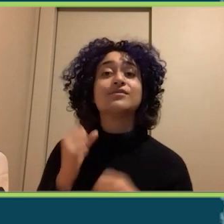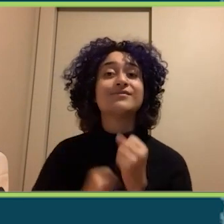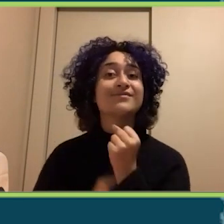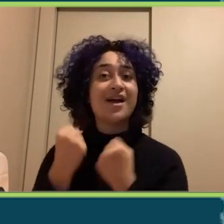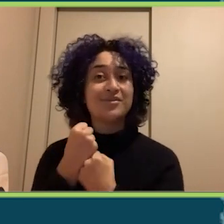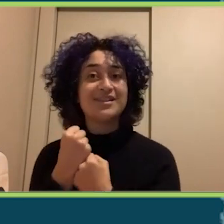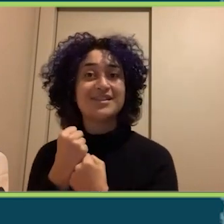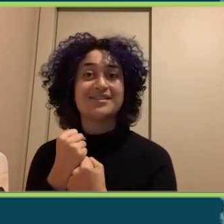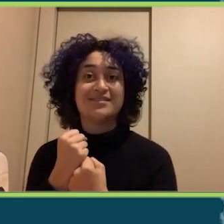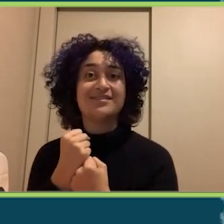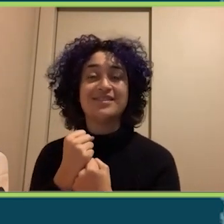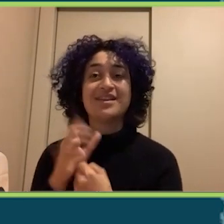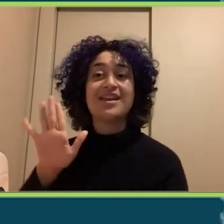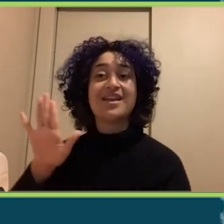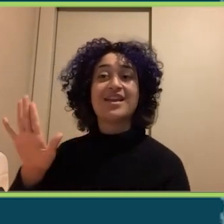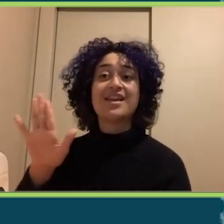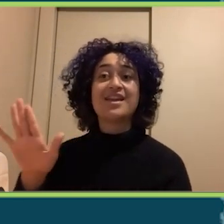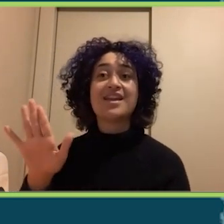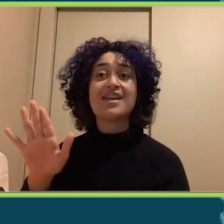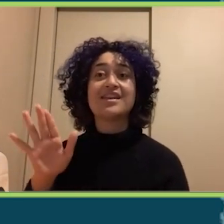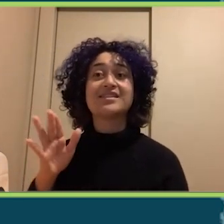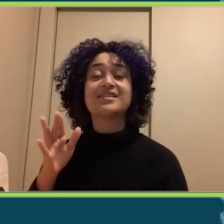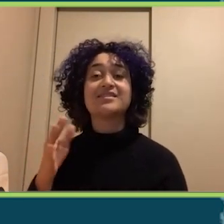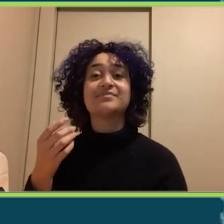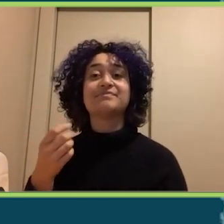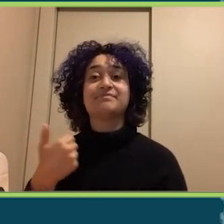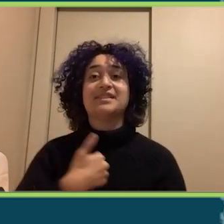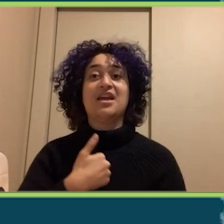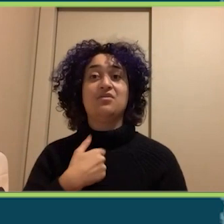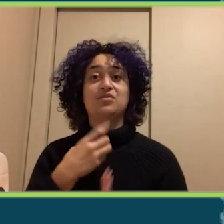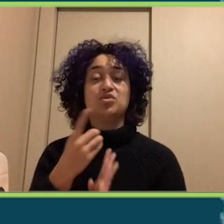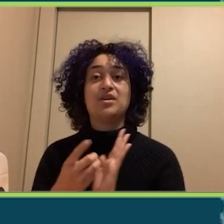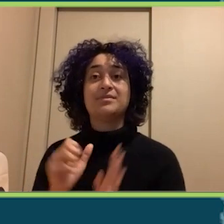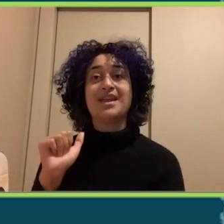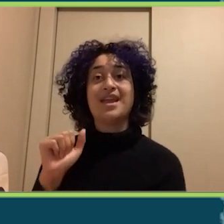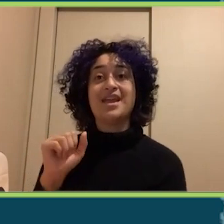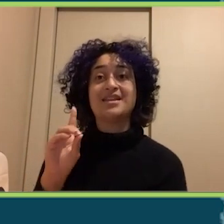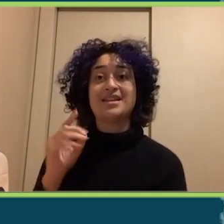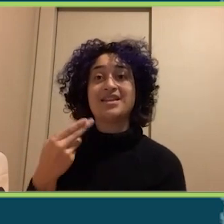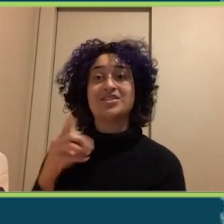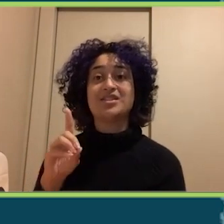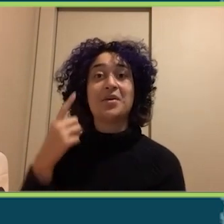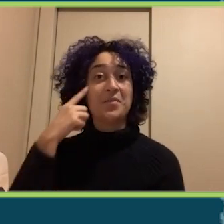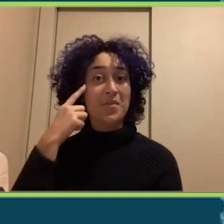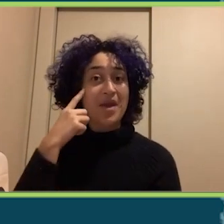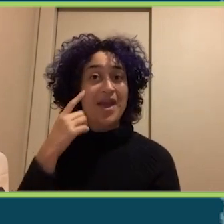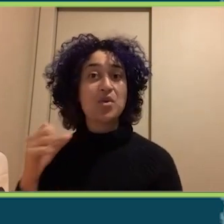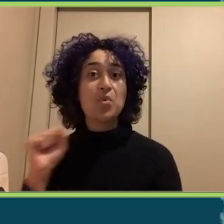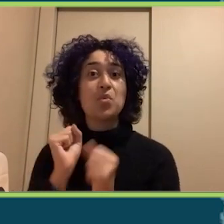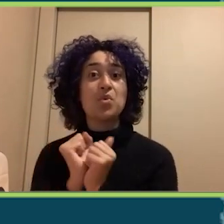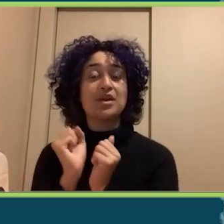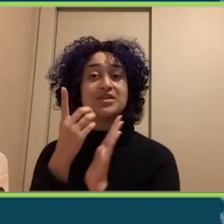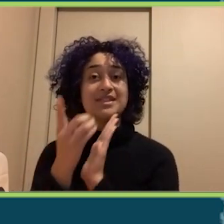Caldwell is a self-described ADHD brain working to design systems and economies to address inequitable systems